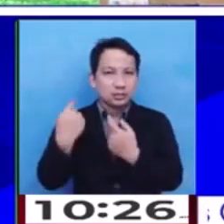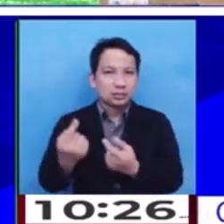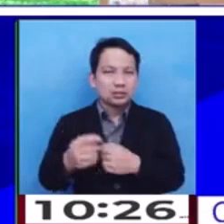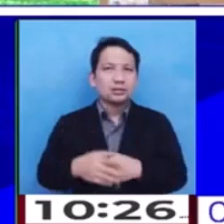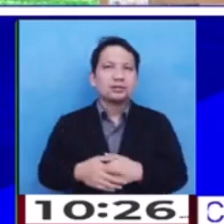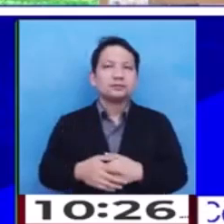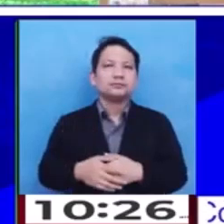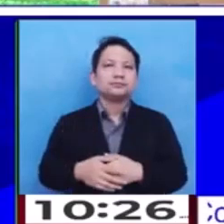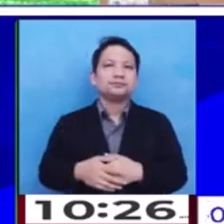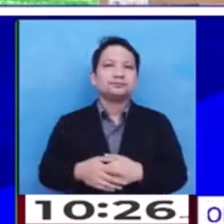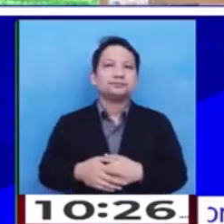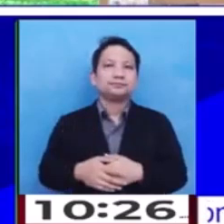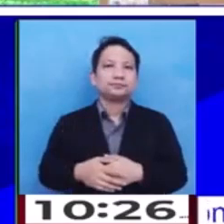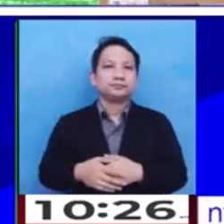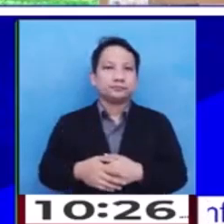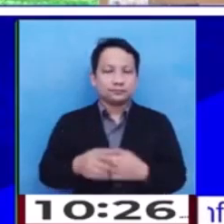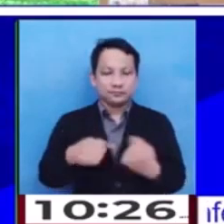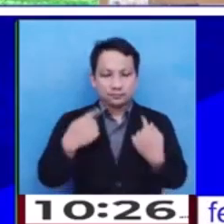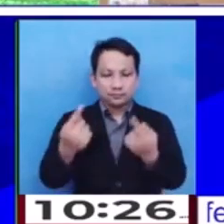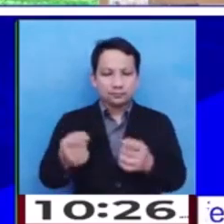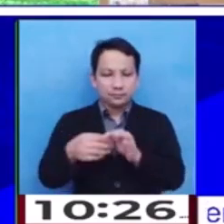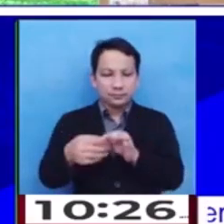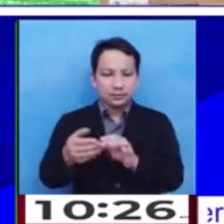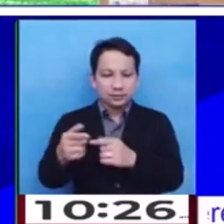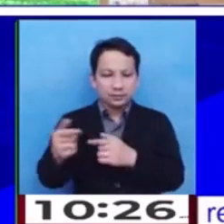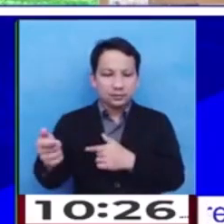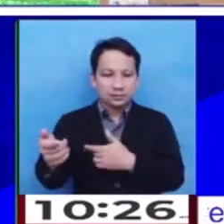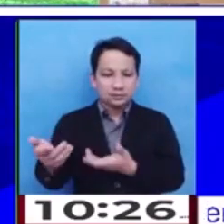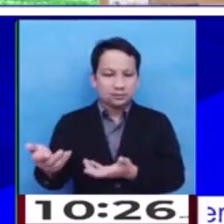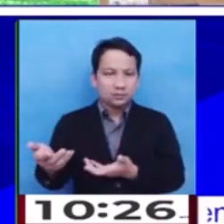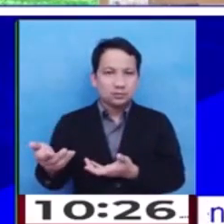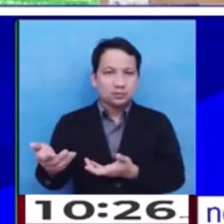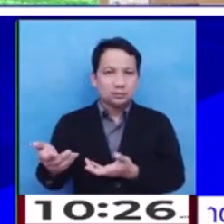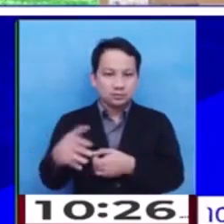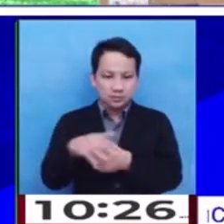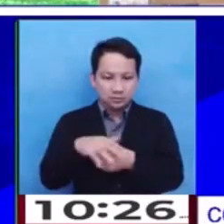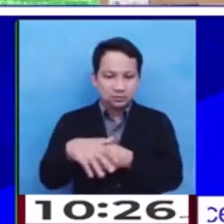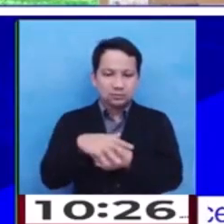is coming from or was coming from the domestic